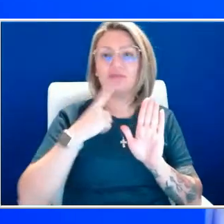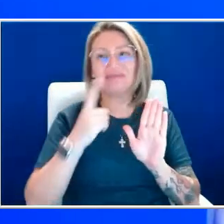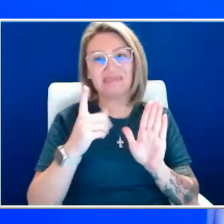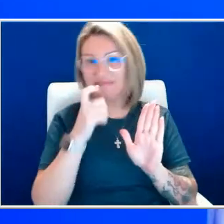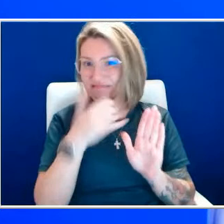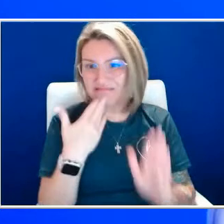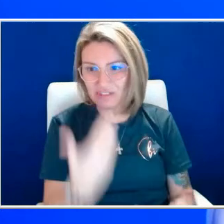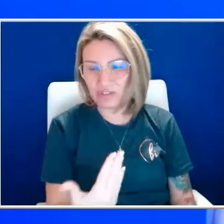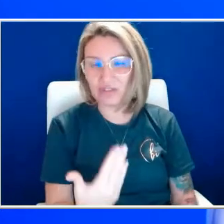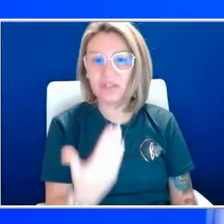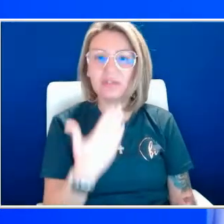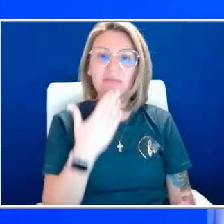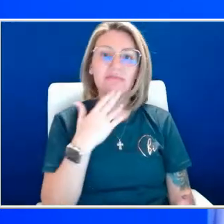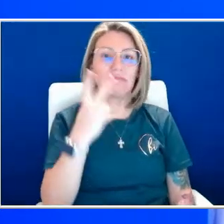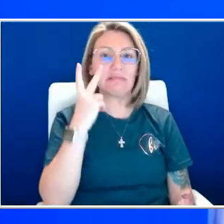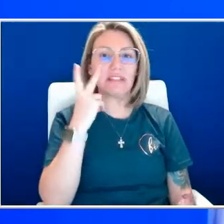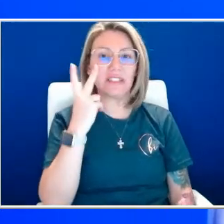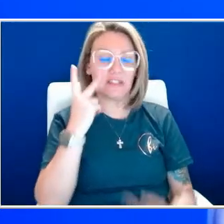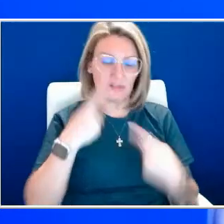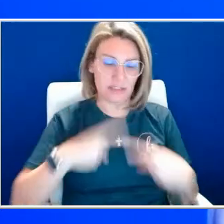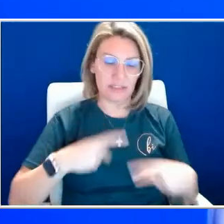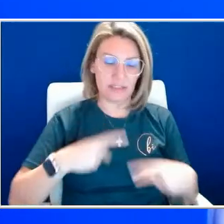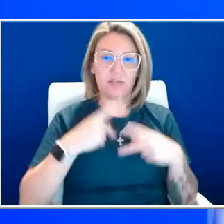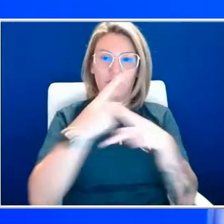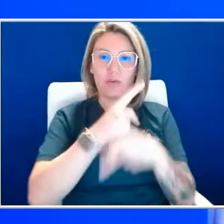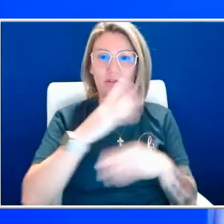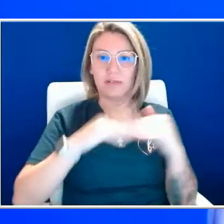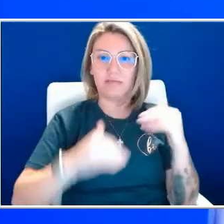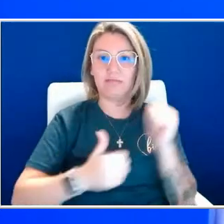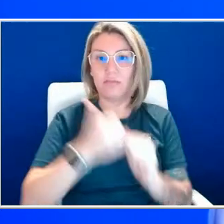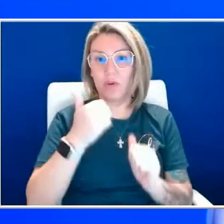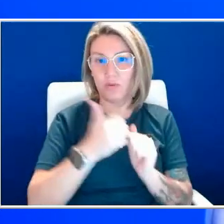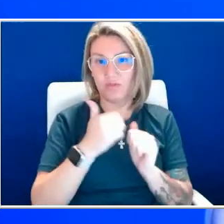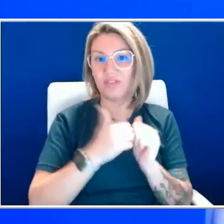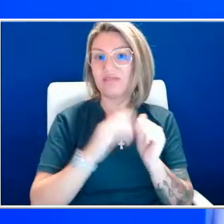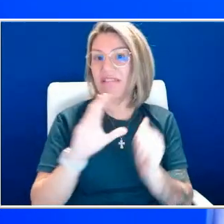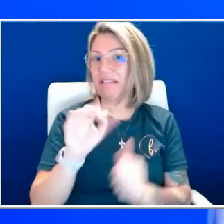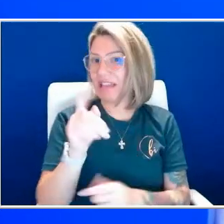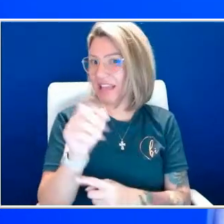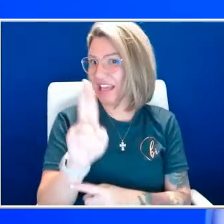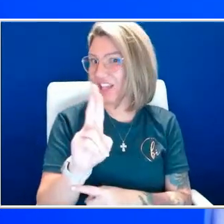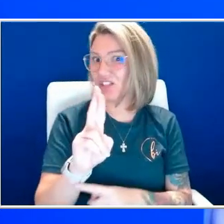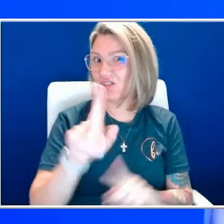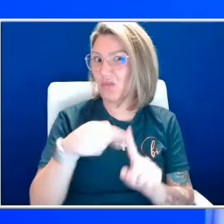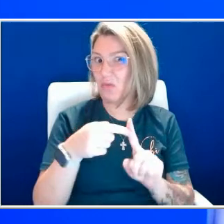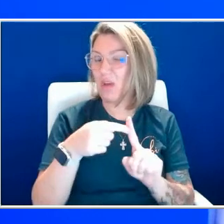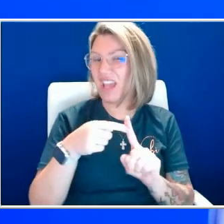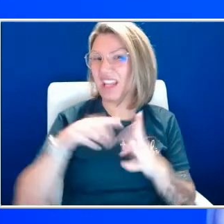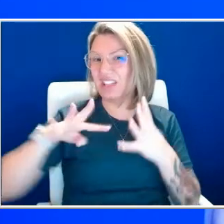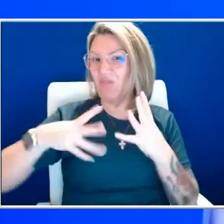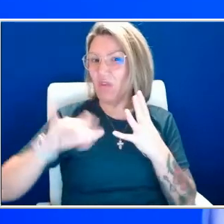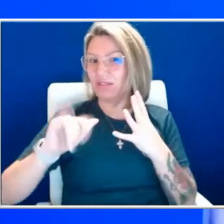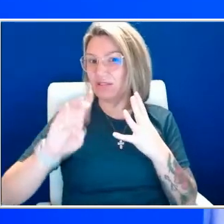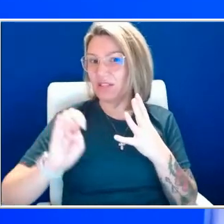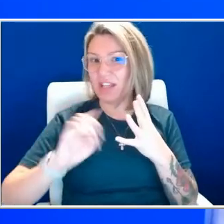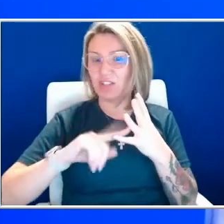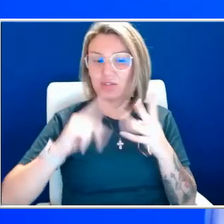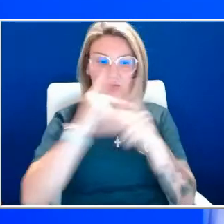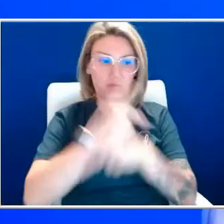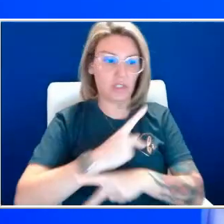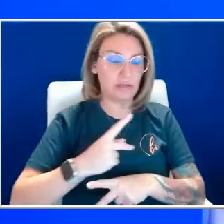it's worse than most of the cancers at stage 4. So it's worse than stage 4 breast cancer, worse